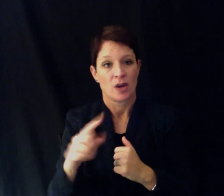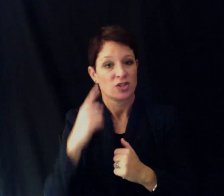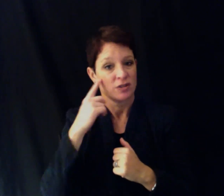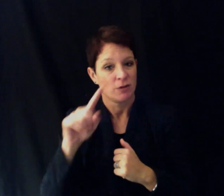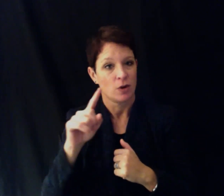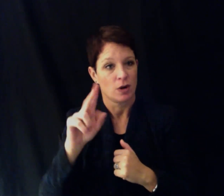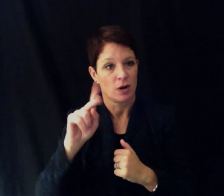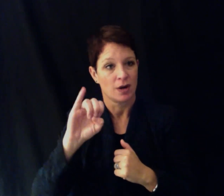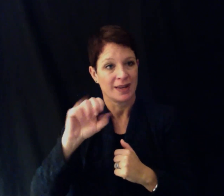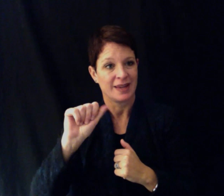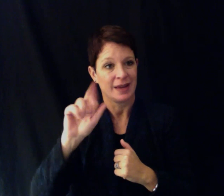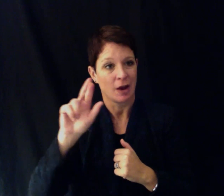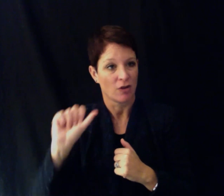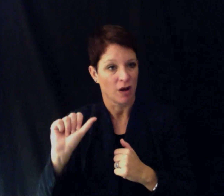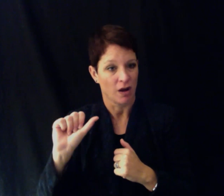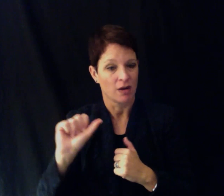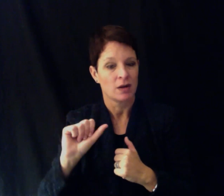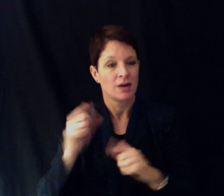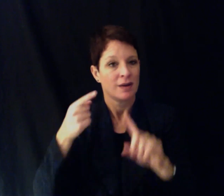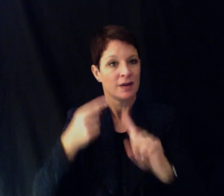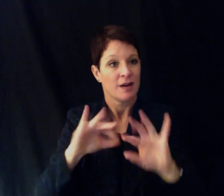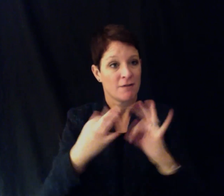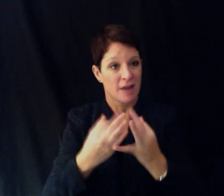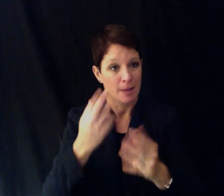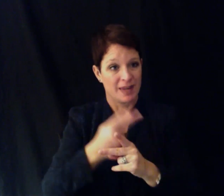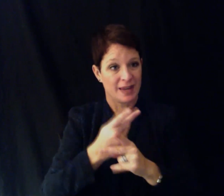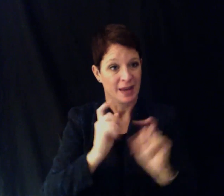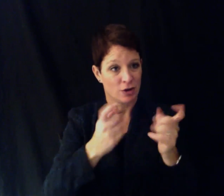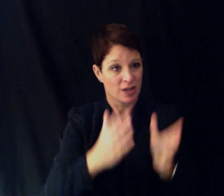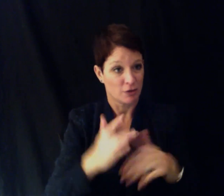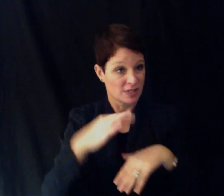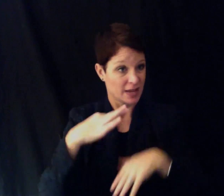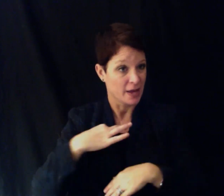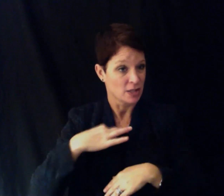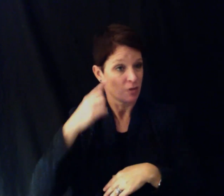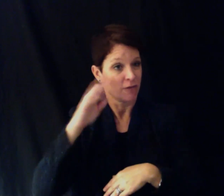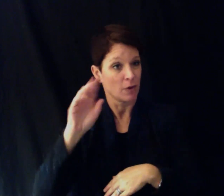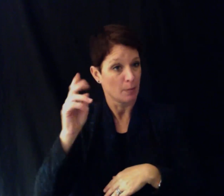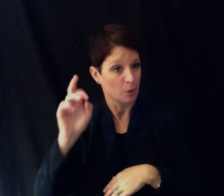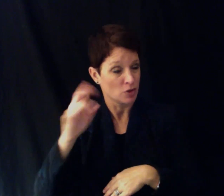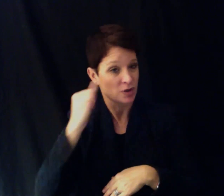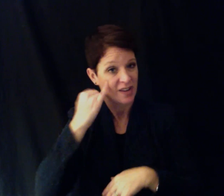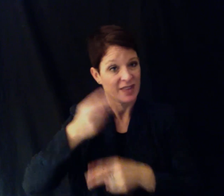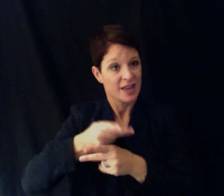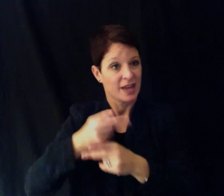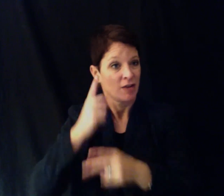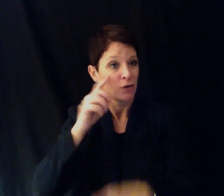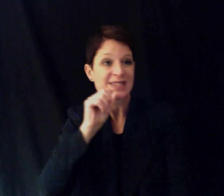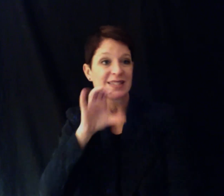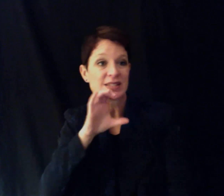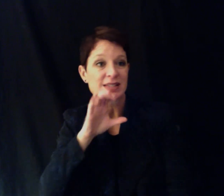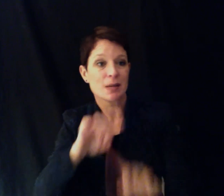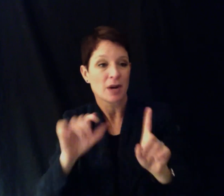for Kiera around whether family caregivers would be eligible for boosters if they care for seniors but are